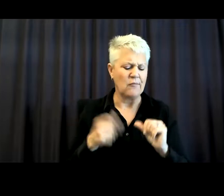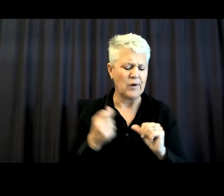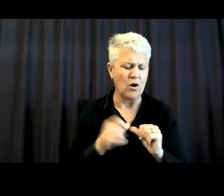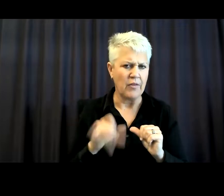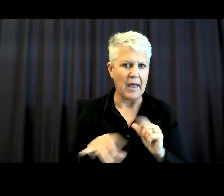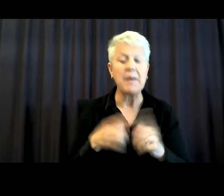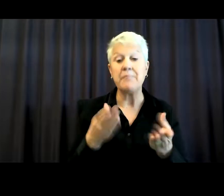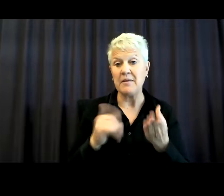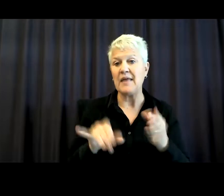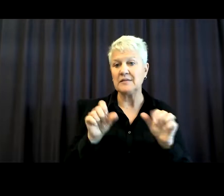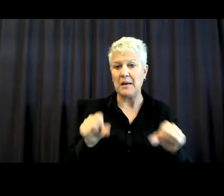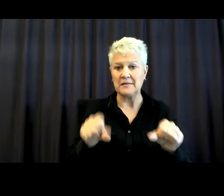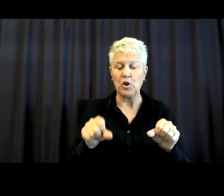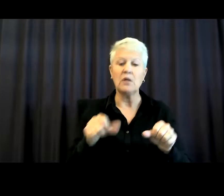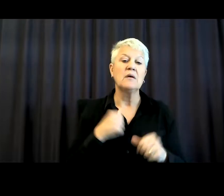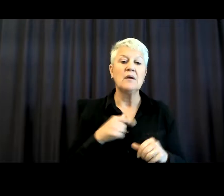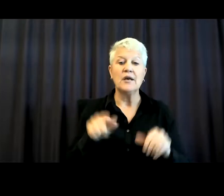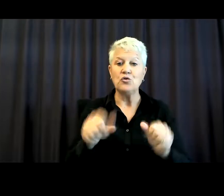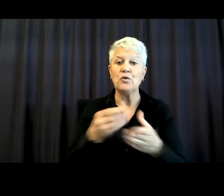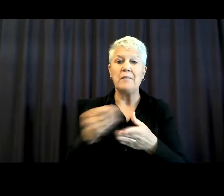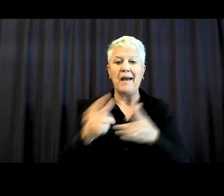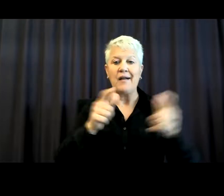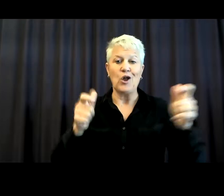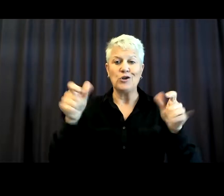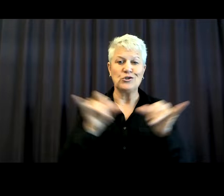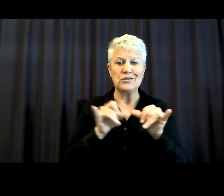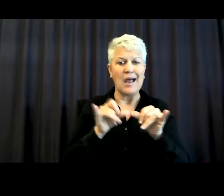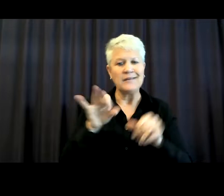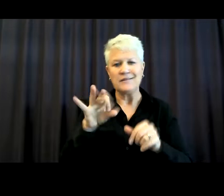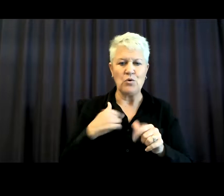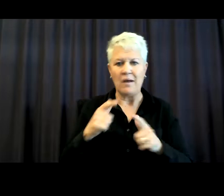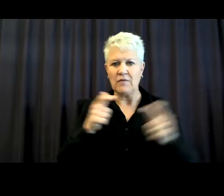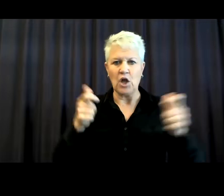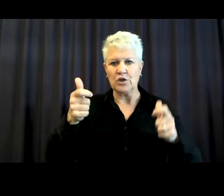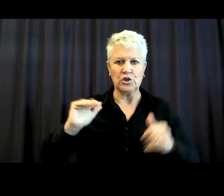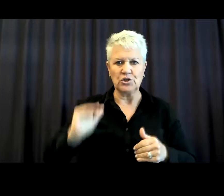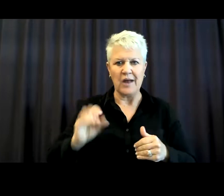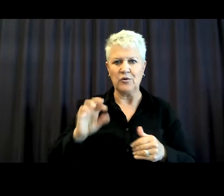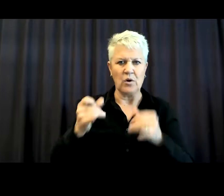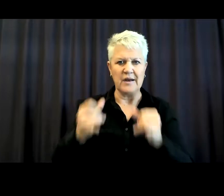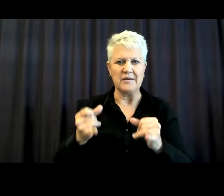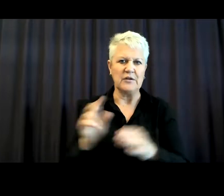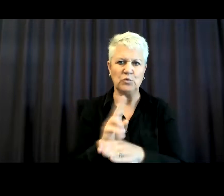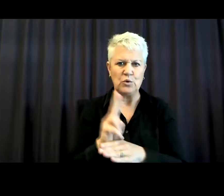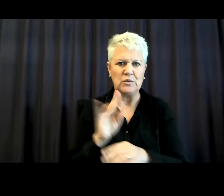may be possible so that you could buy a larger size if you have a larger child or individual using it.